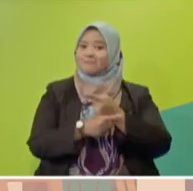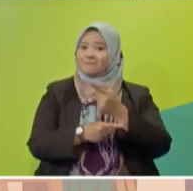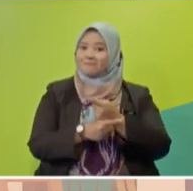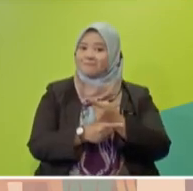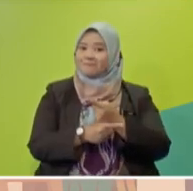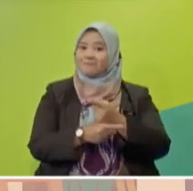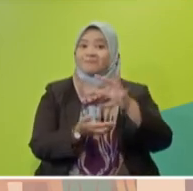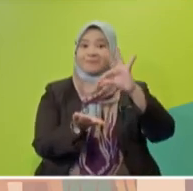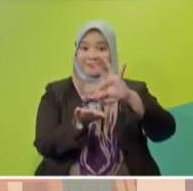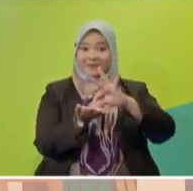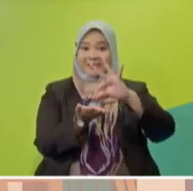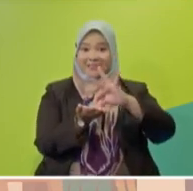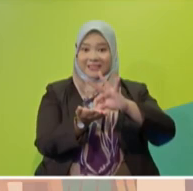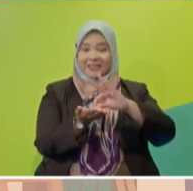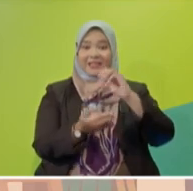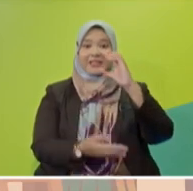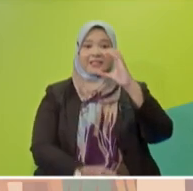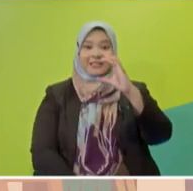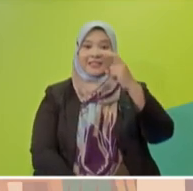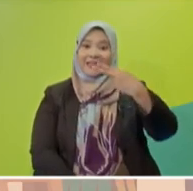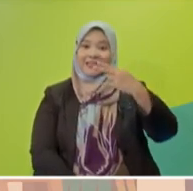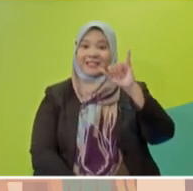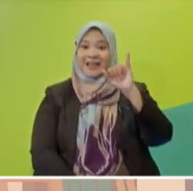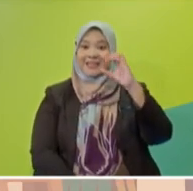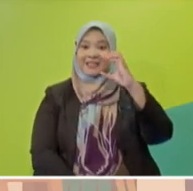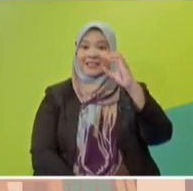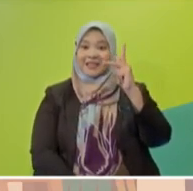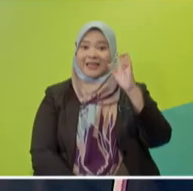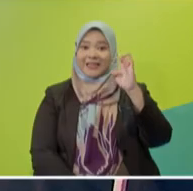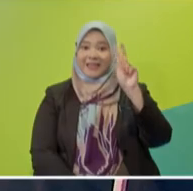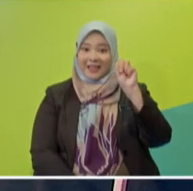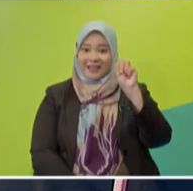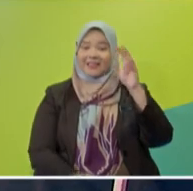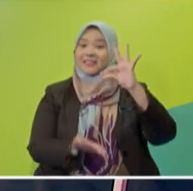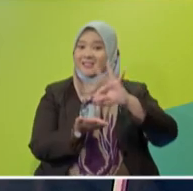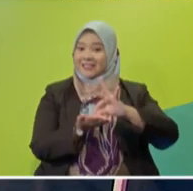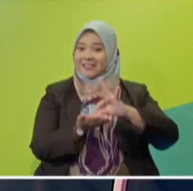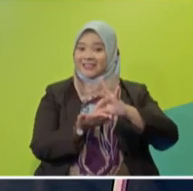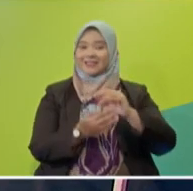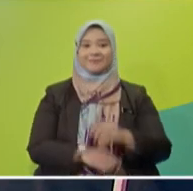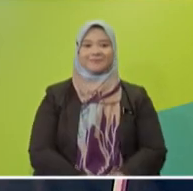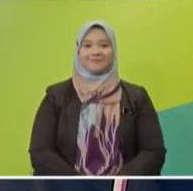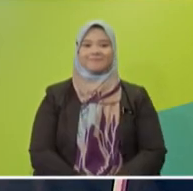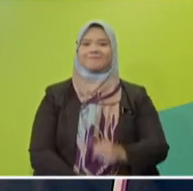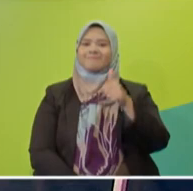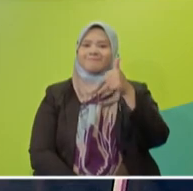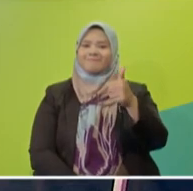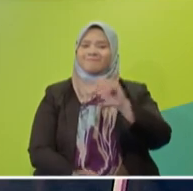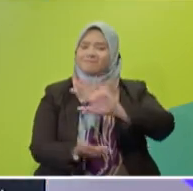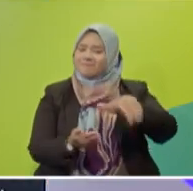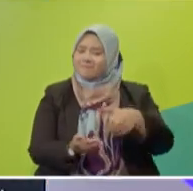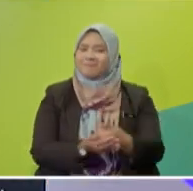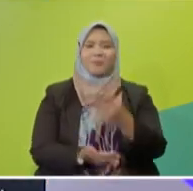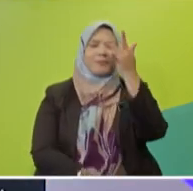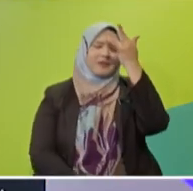Chicken. Chicken. Yes, well done. Well excellent. Done. Excellent. Wow. Okay. Good job, everybody. So that was